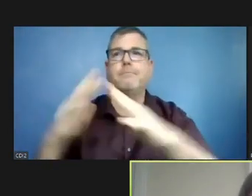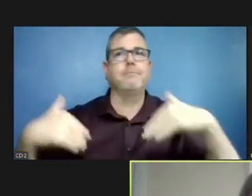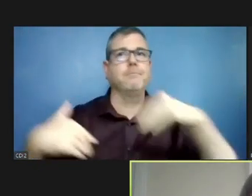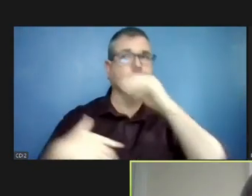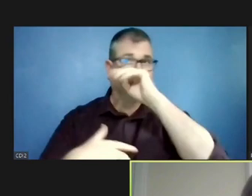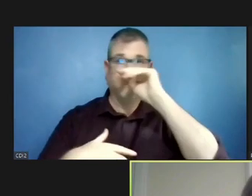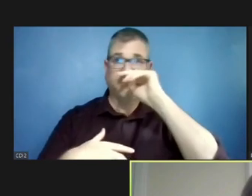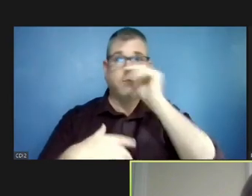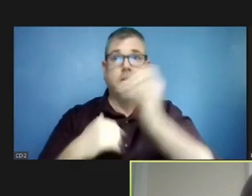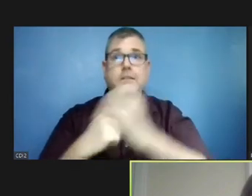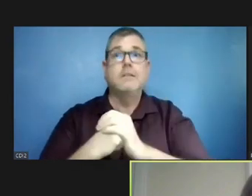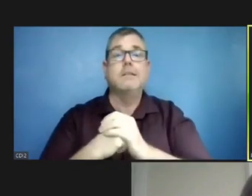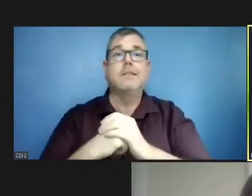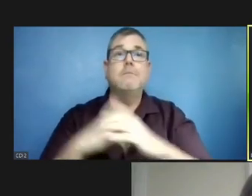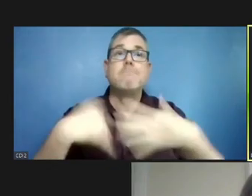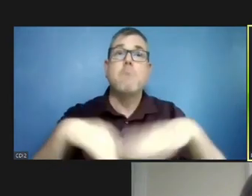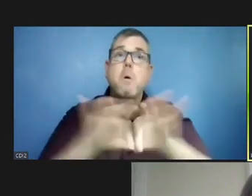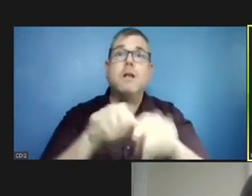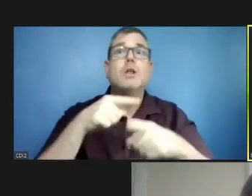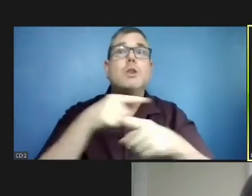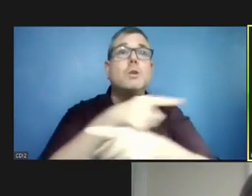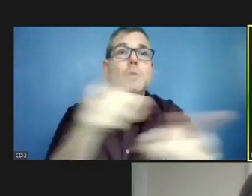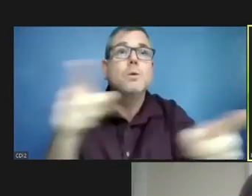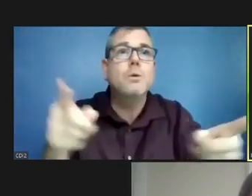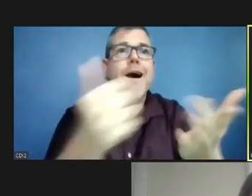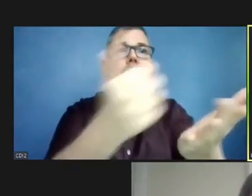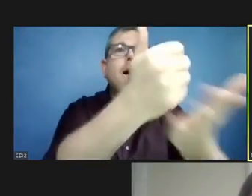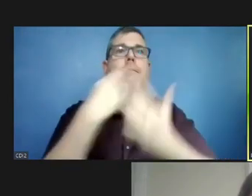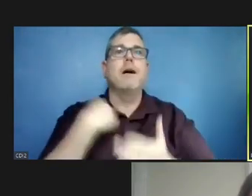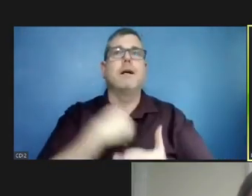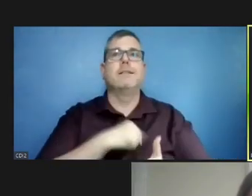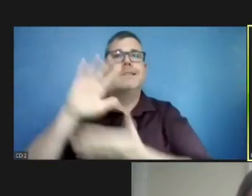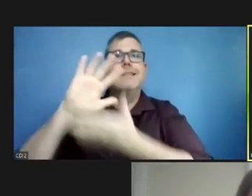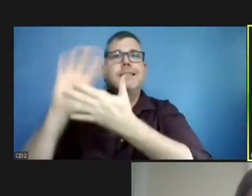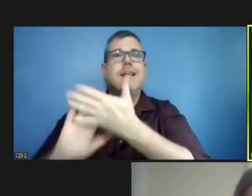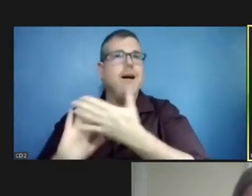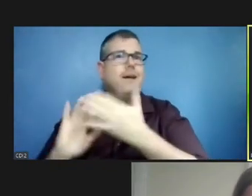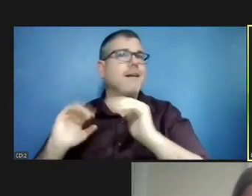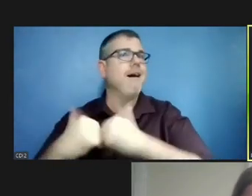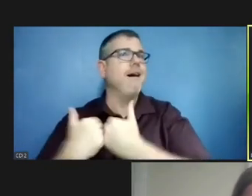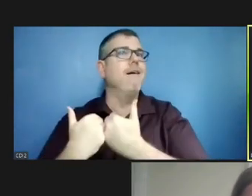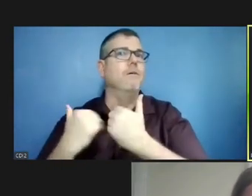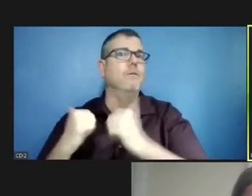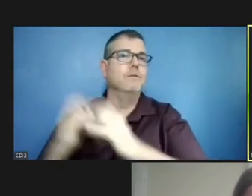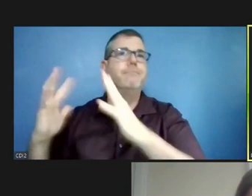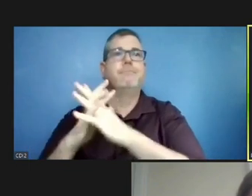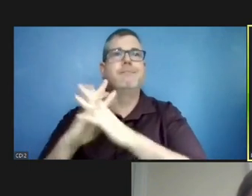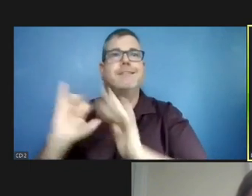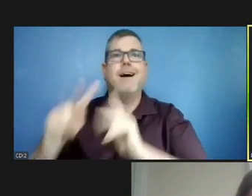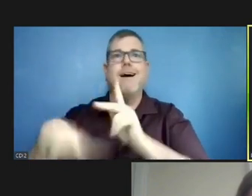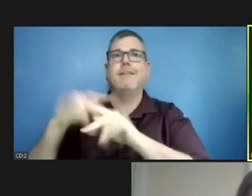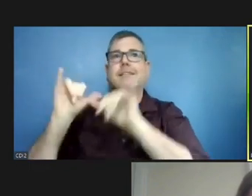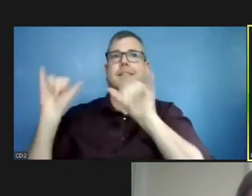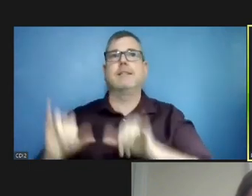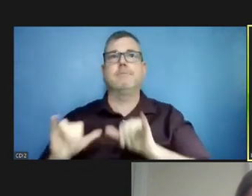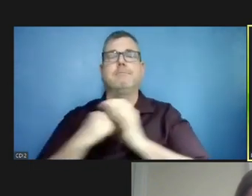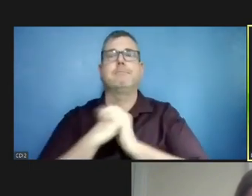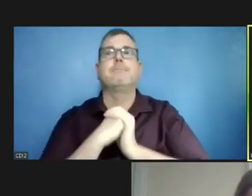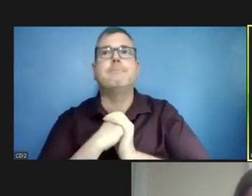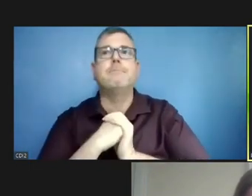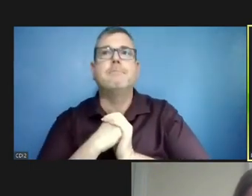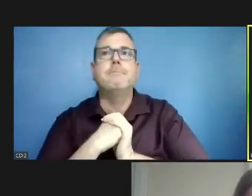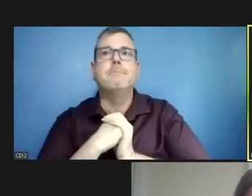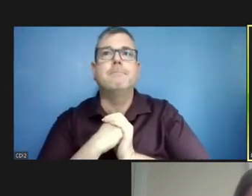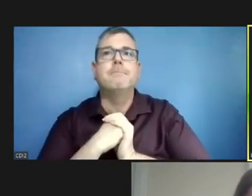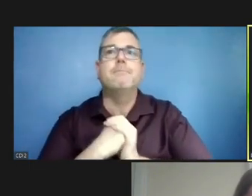strategy. Okay, thank you. And I would just like to thank all the panelists for participating. This is a great